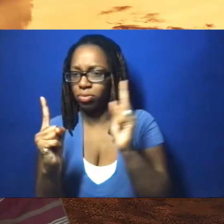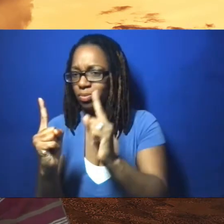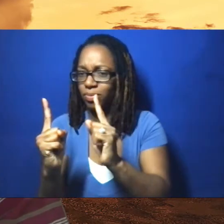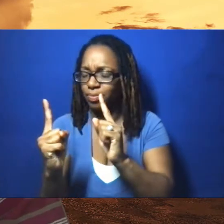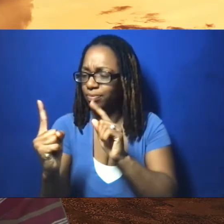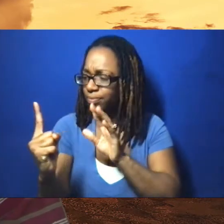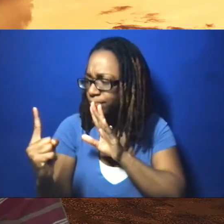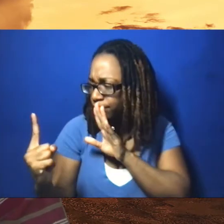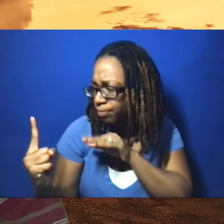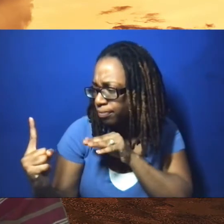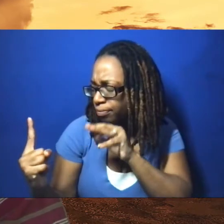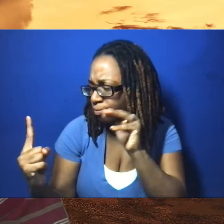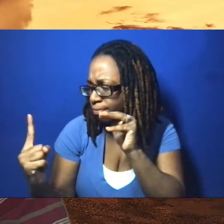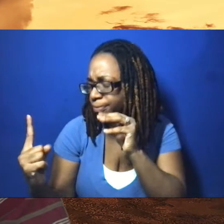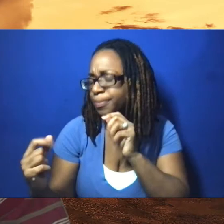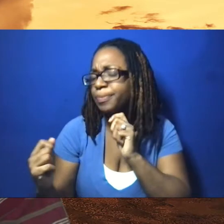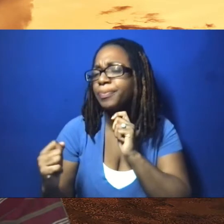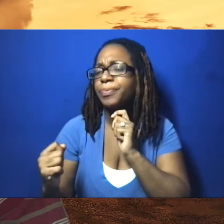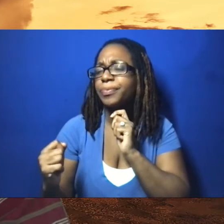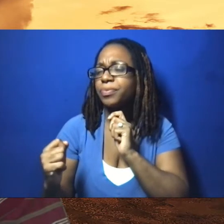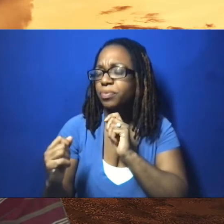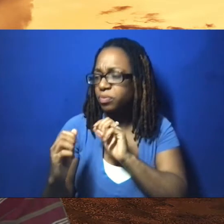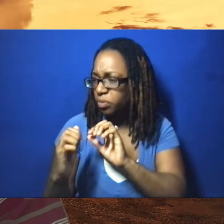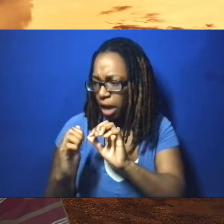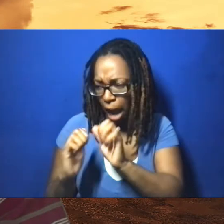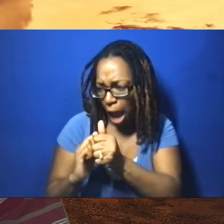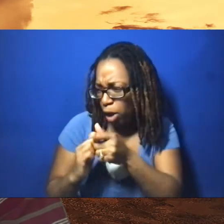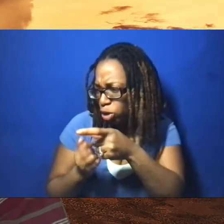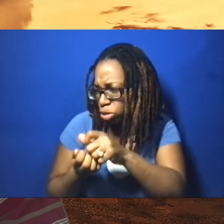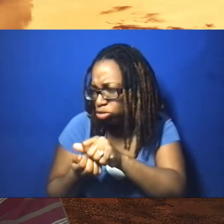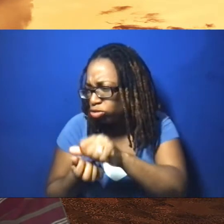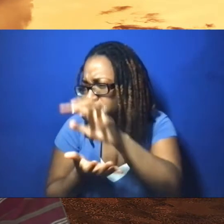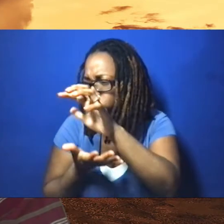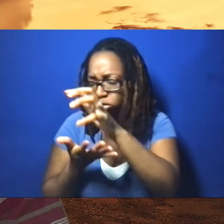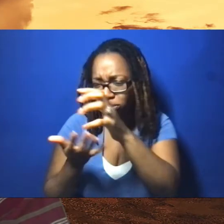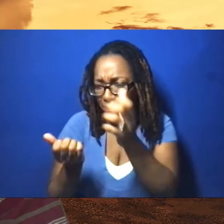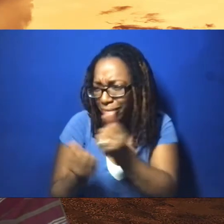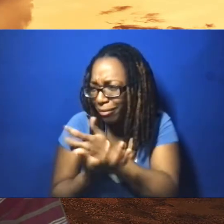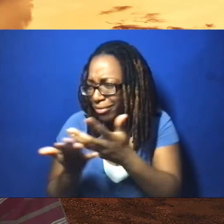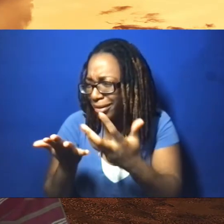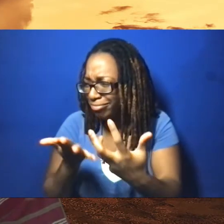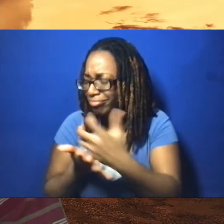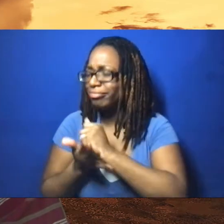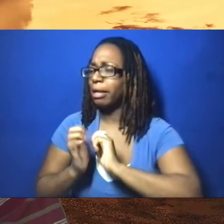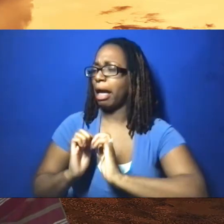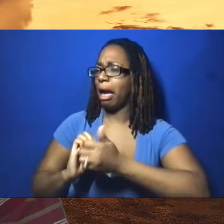Mufunga, how did you come upon all these riches?